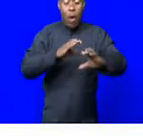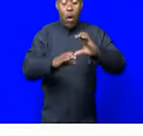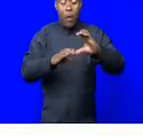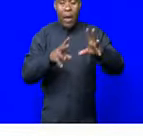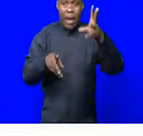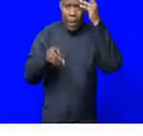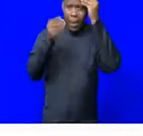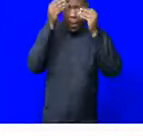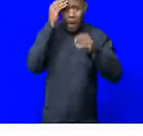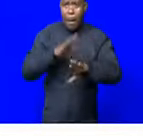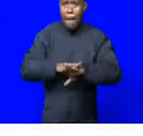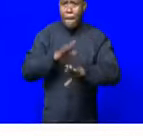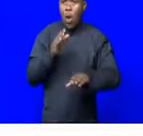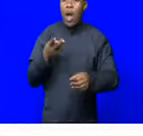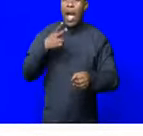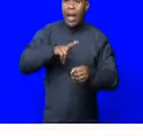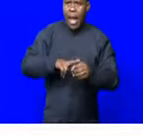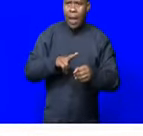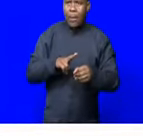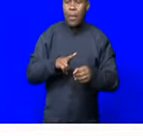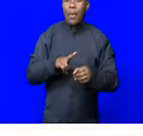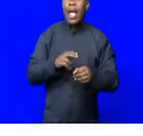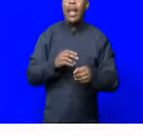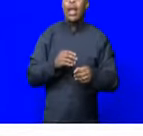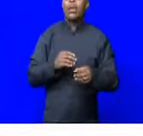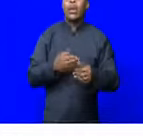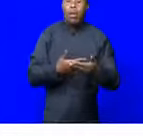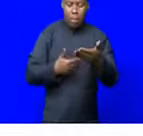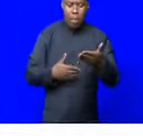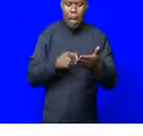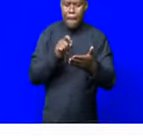Communication and a press release.